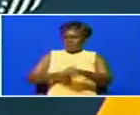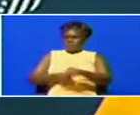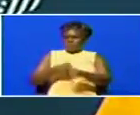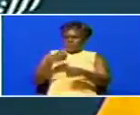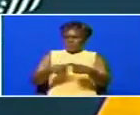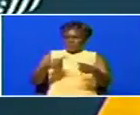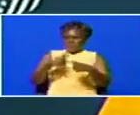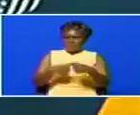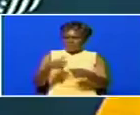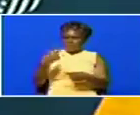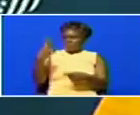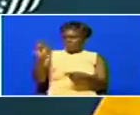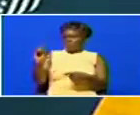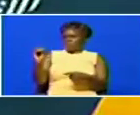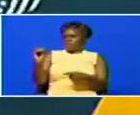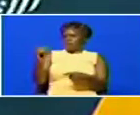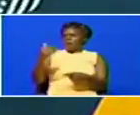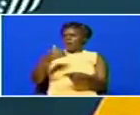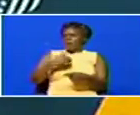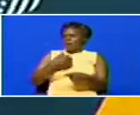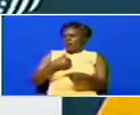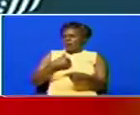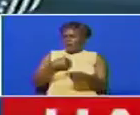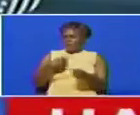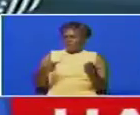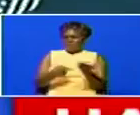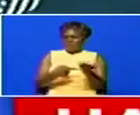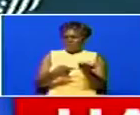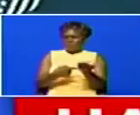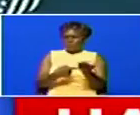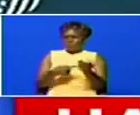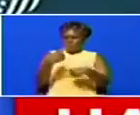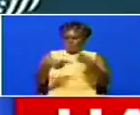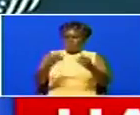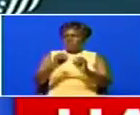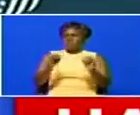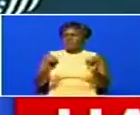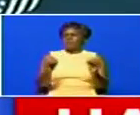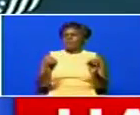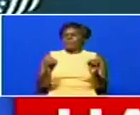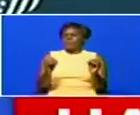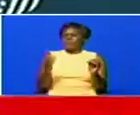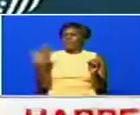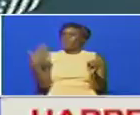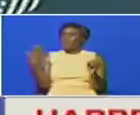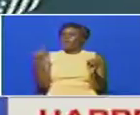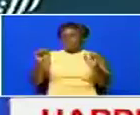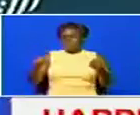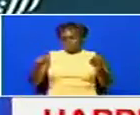2 decades. We don't have of any electronic process. It's all papers. And it can be